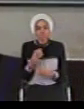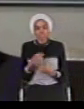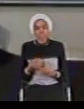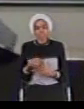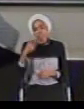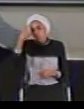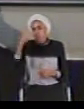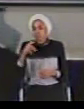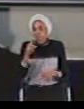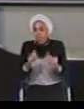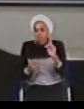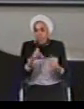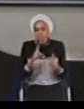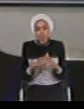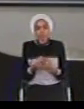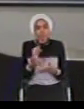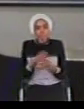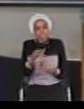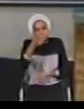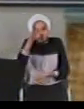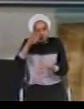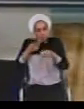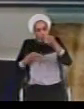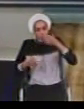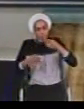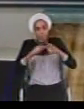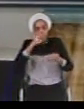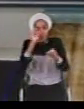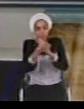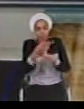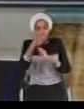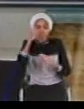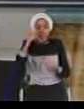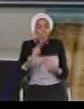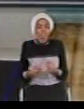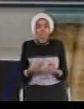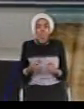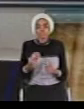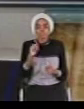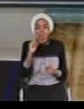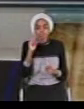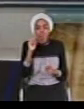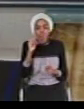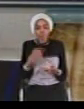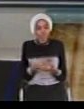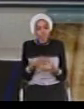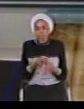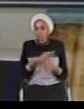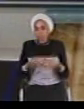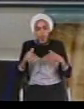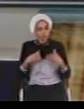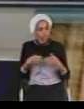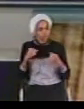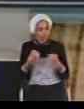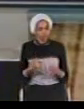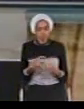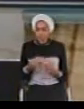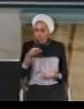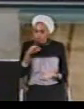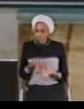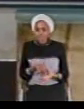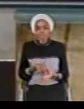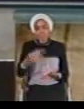the people who turn the gospel around and they do not have the backbone to stand for